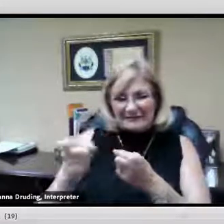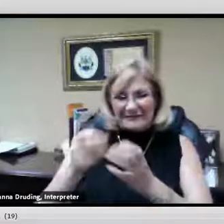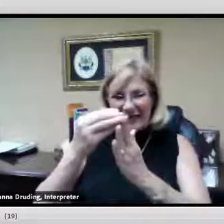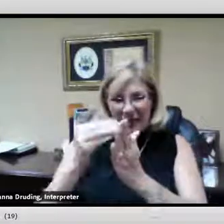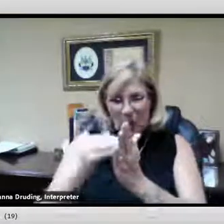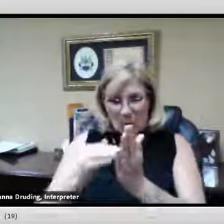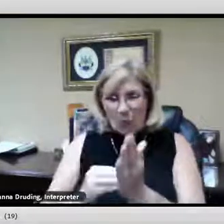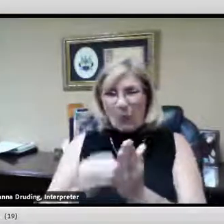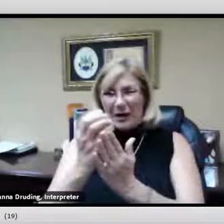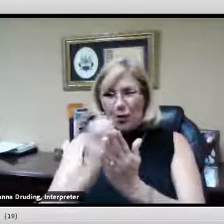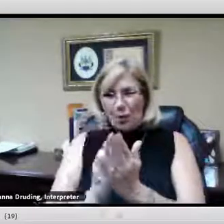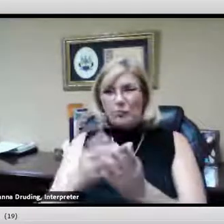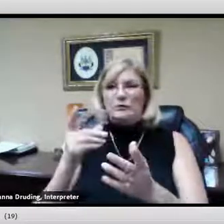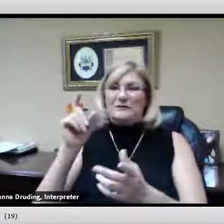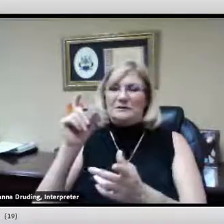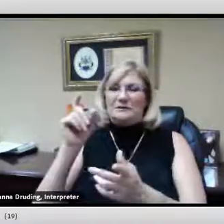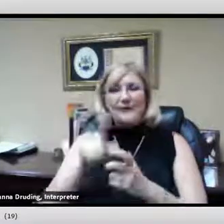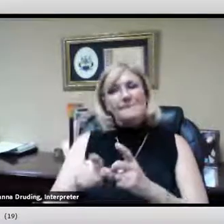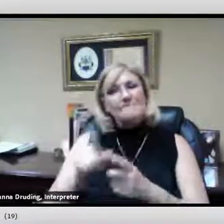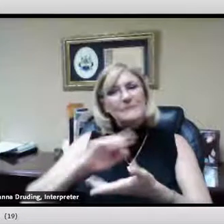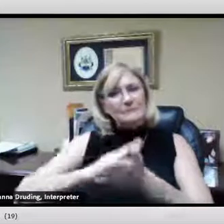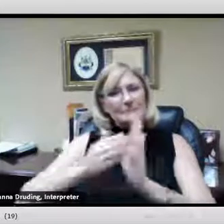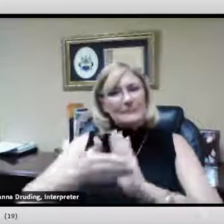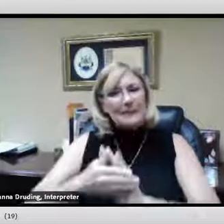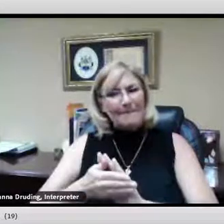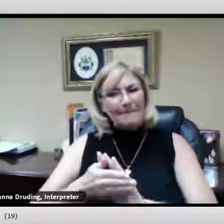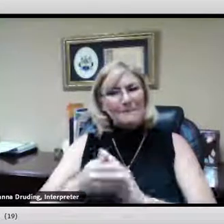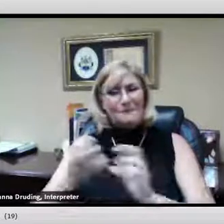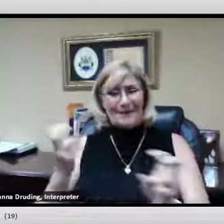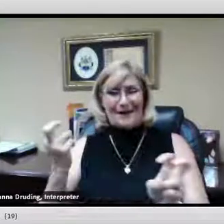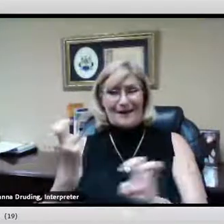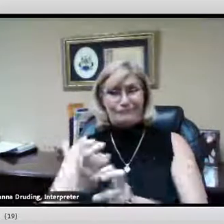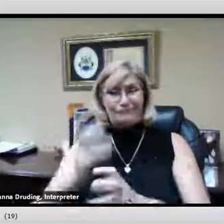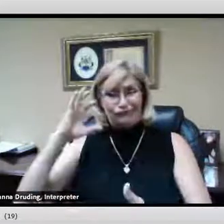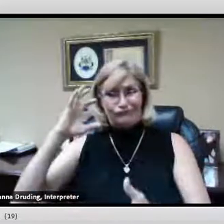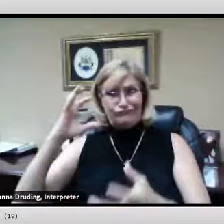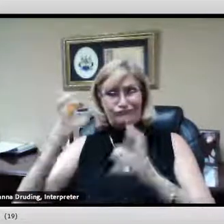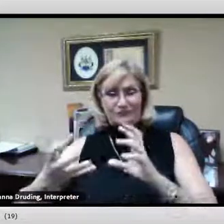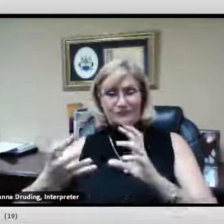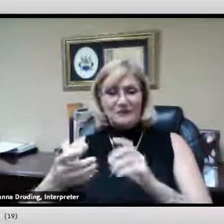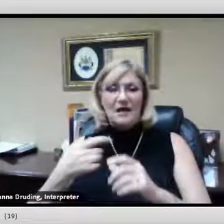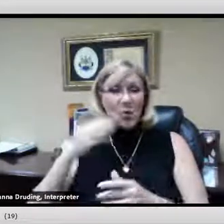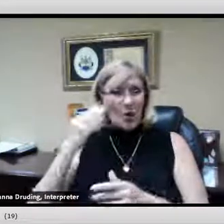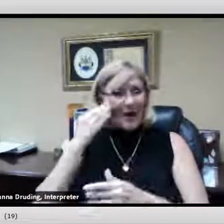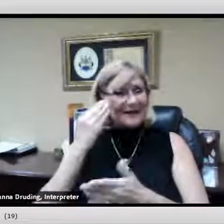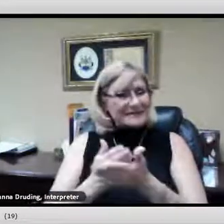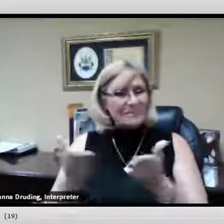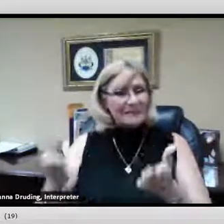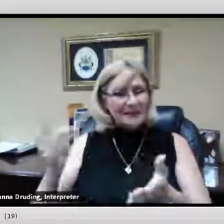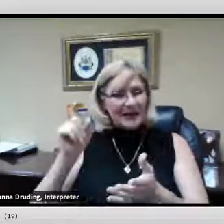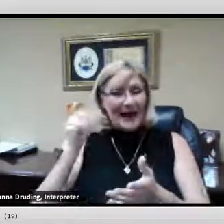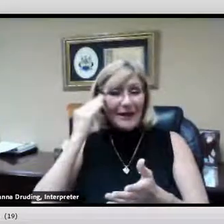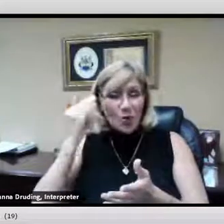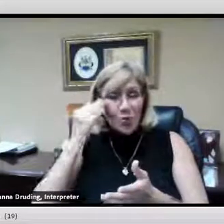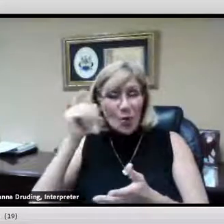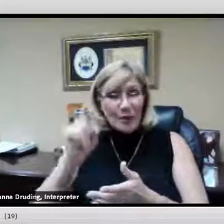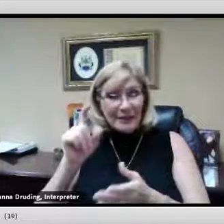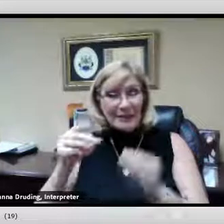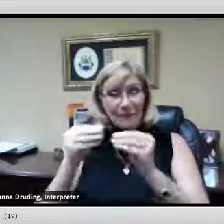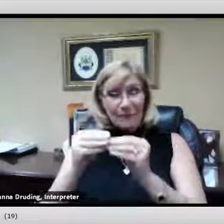courses, but it's become very, very complicated. And so it's something that I know I would need more training to